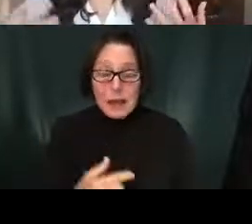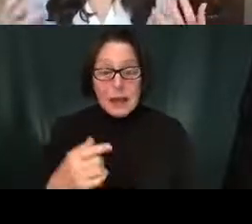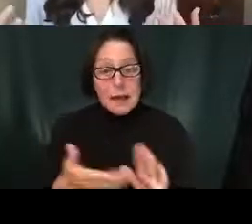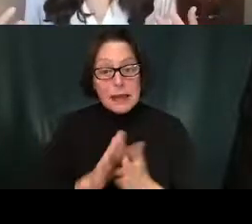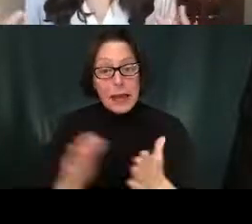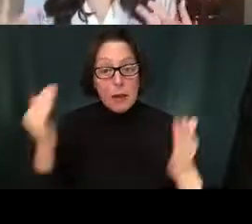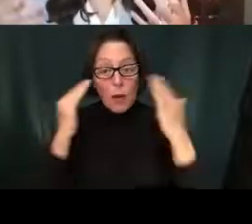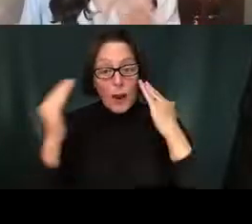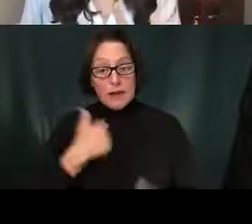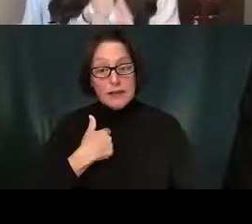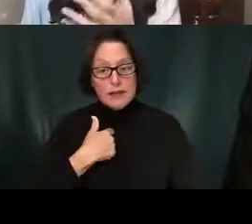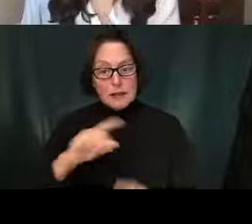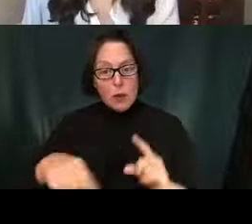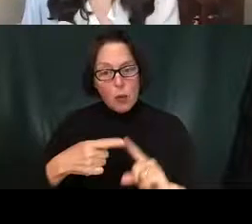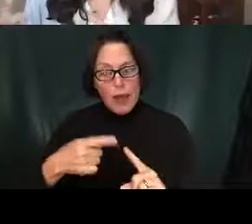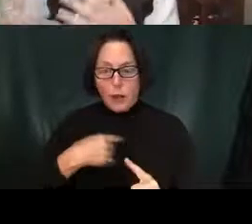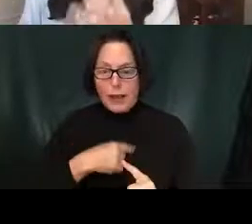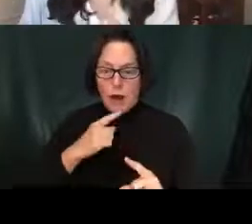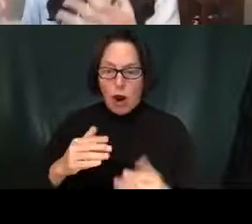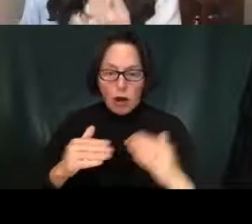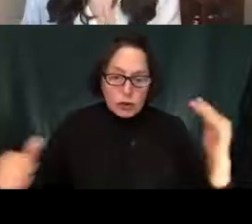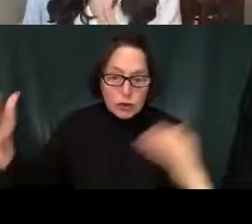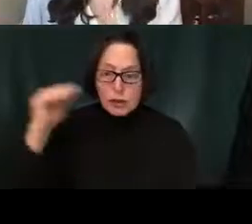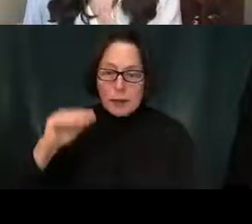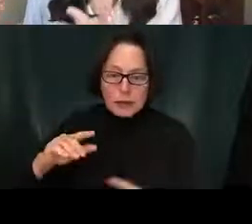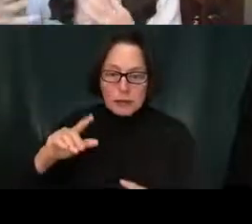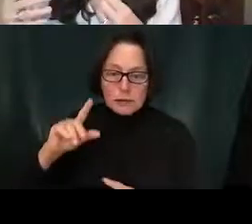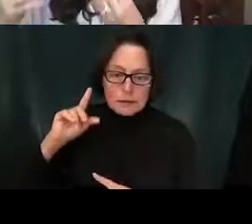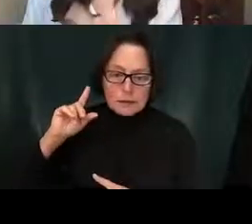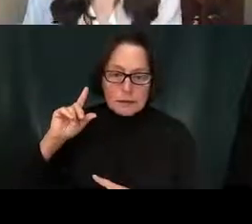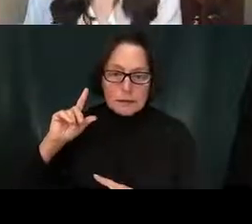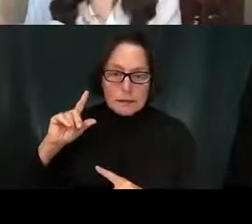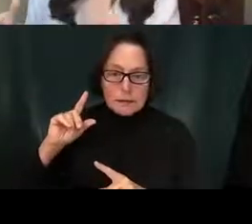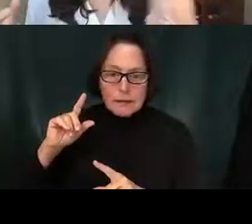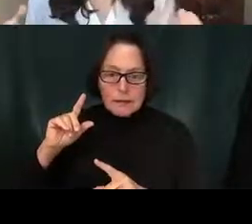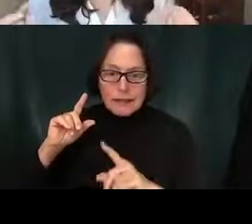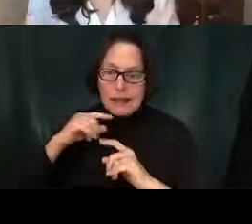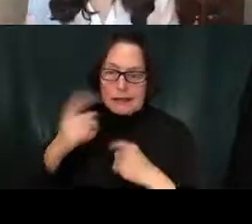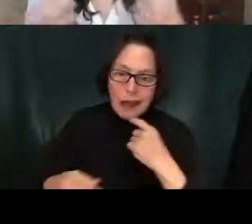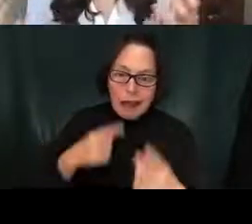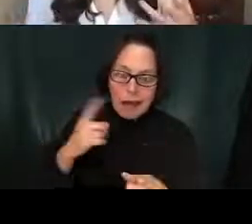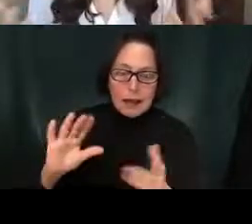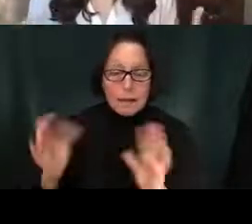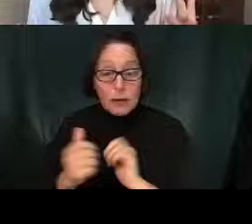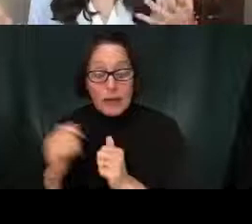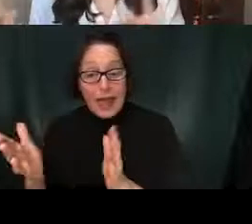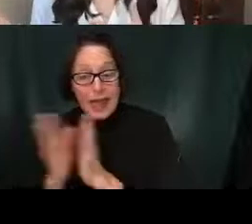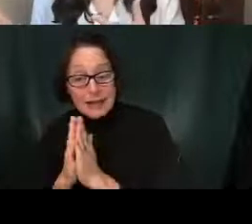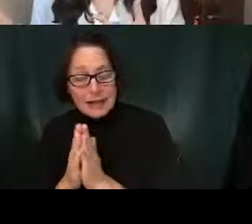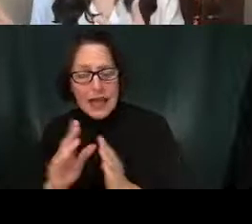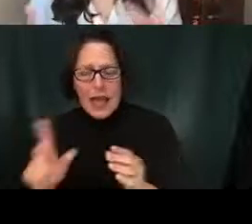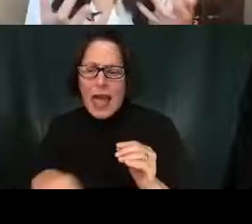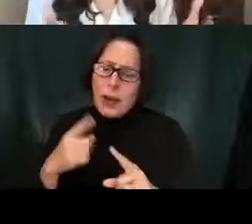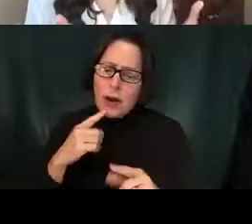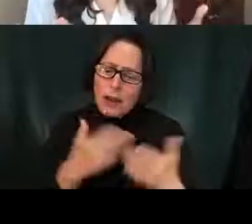when are we being too much asking? When are we showing up in this habit of telling versus asking? And what are the things that are challenging